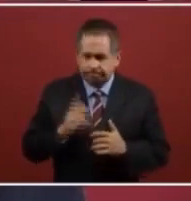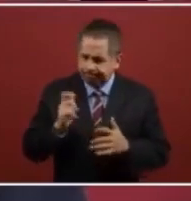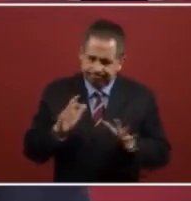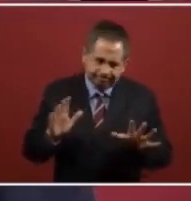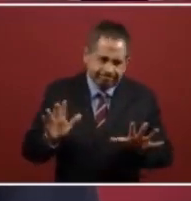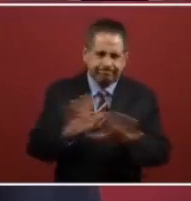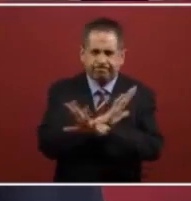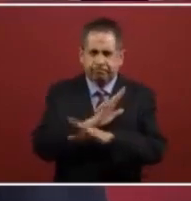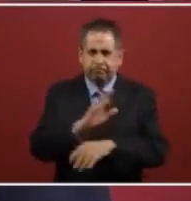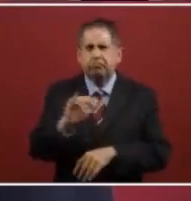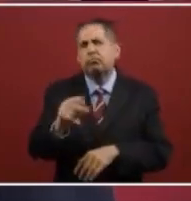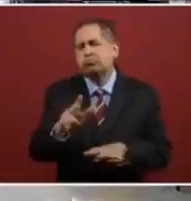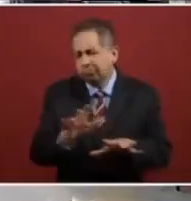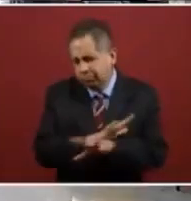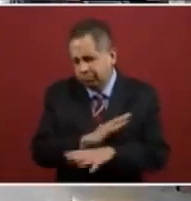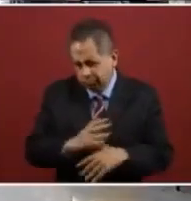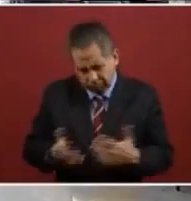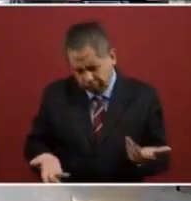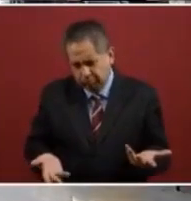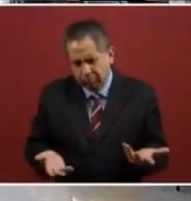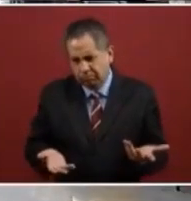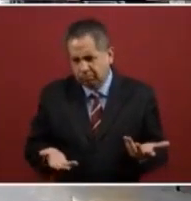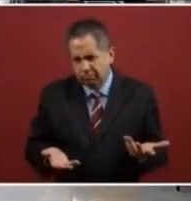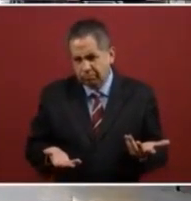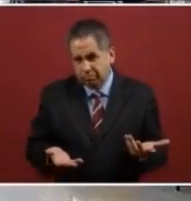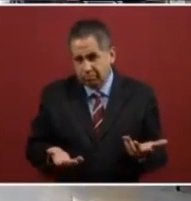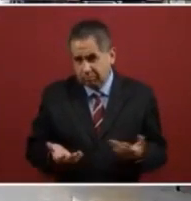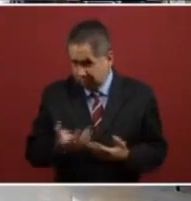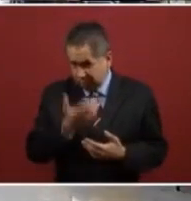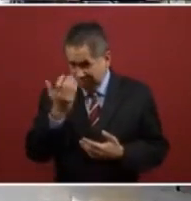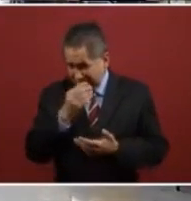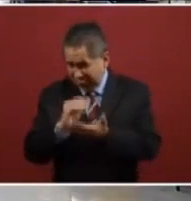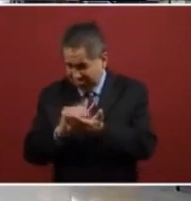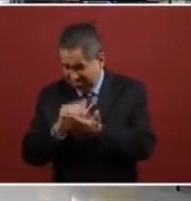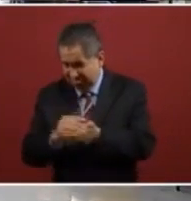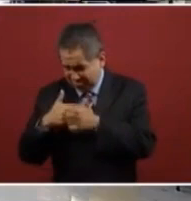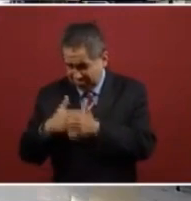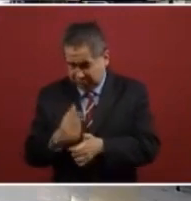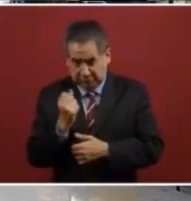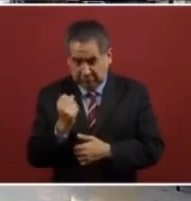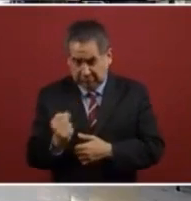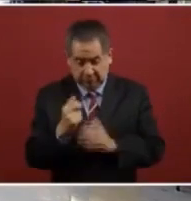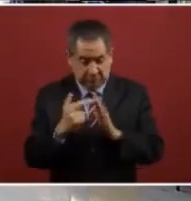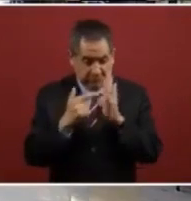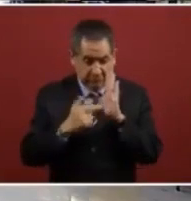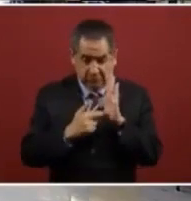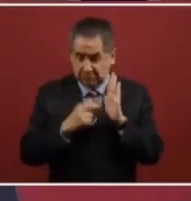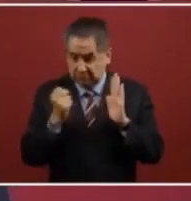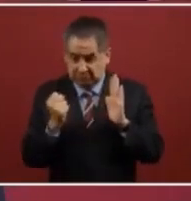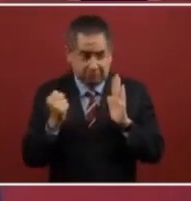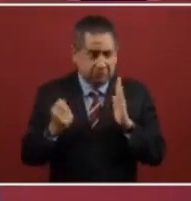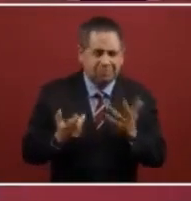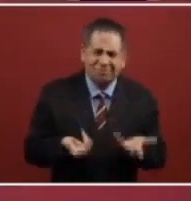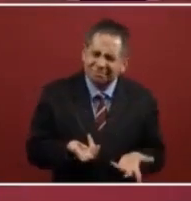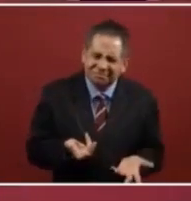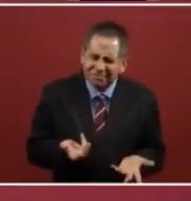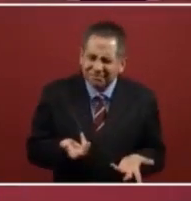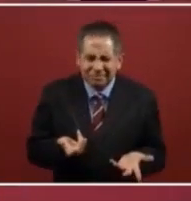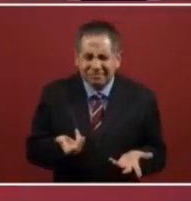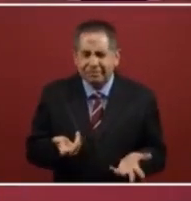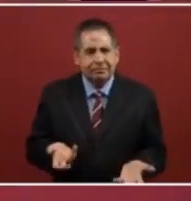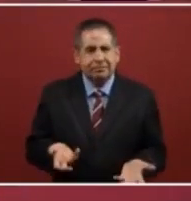cambiado o no? Have we changed or not? ¿Seguimos Are we siendo, still severos? severe?